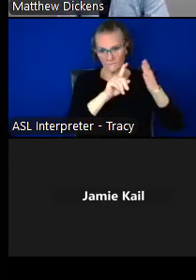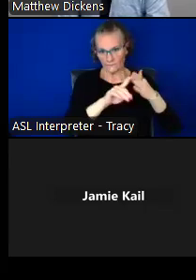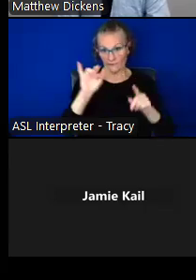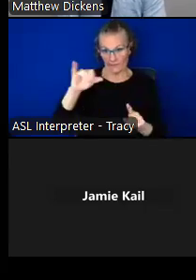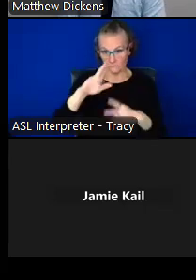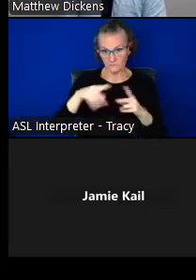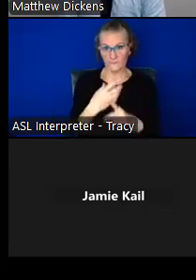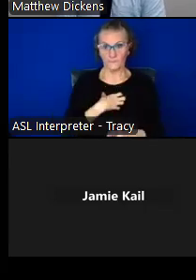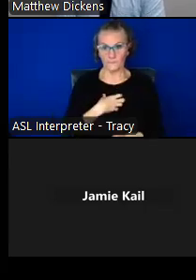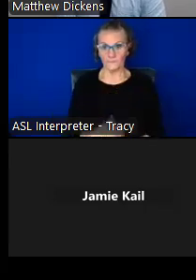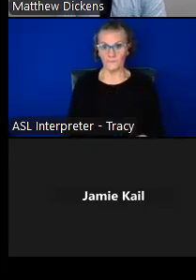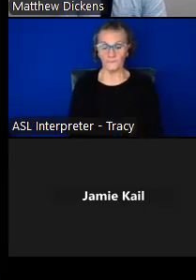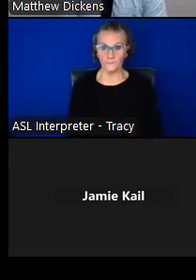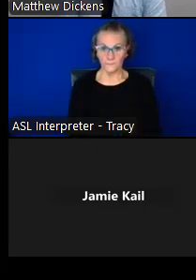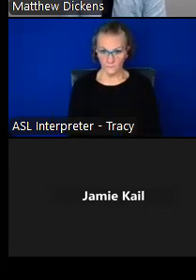complaint.